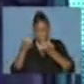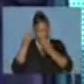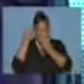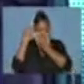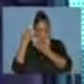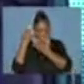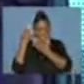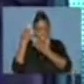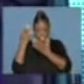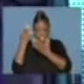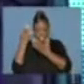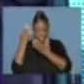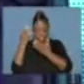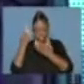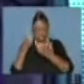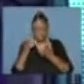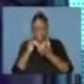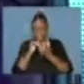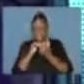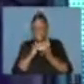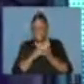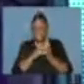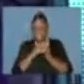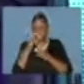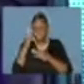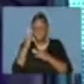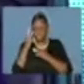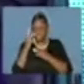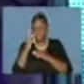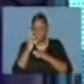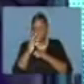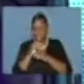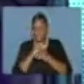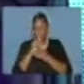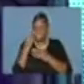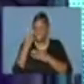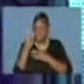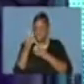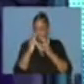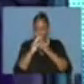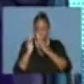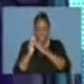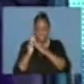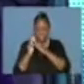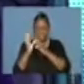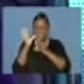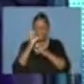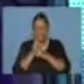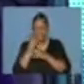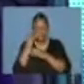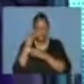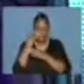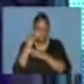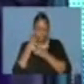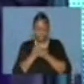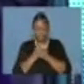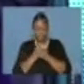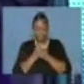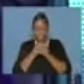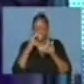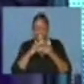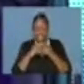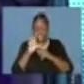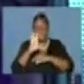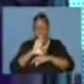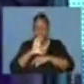at these two seminars that you can take back in your home. First of all, in your home. Then in